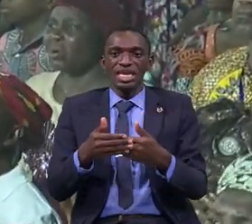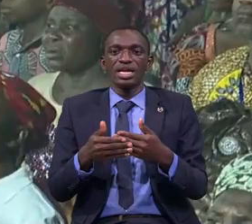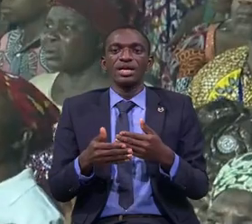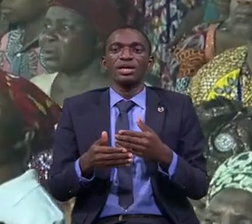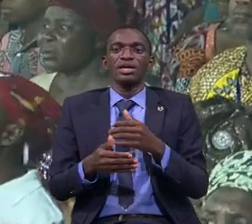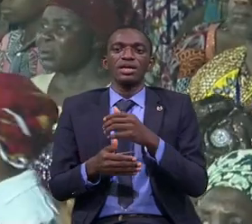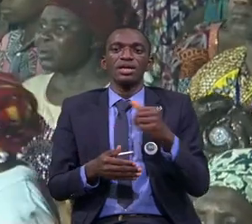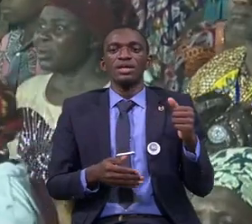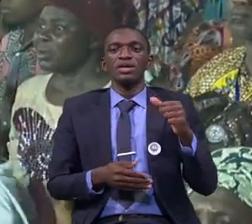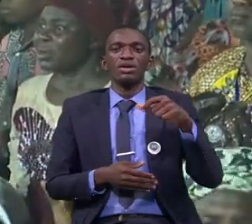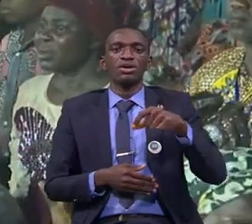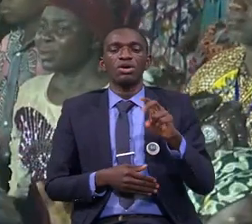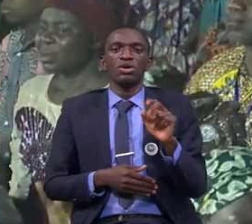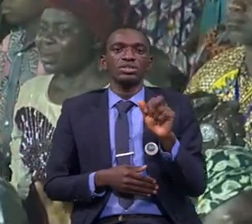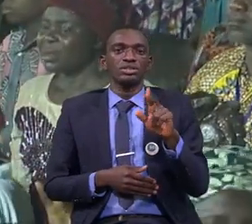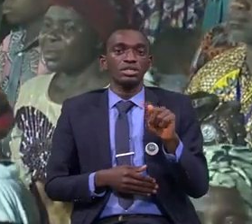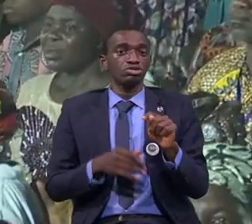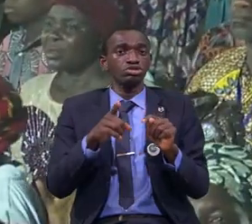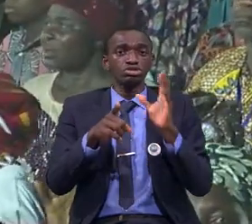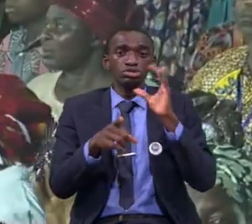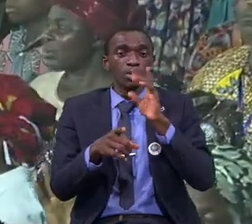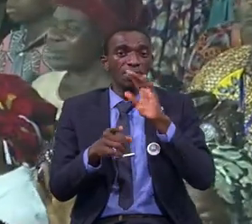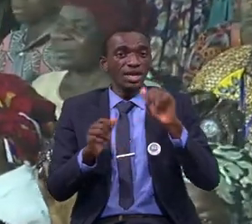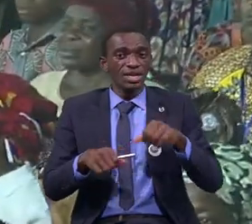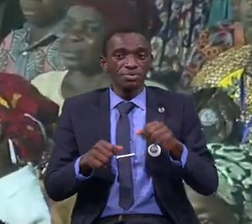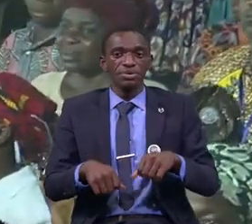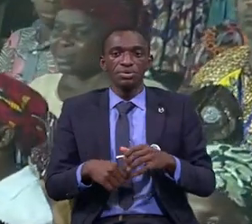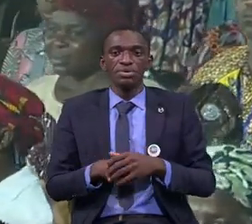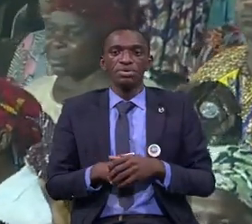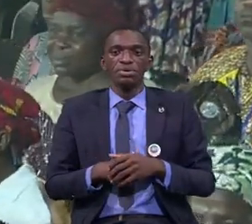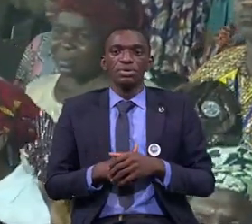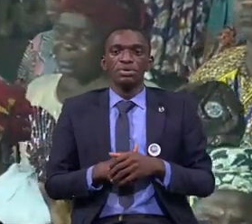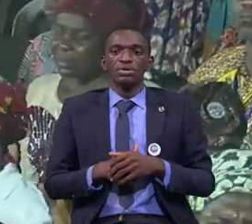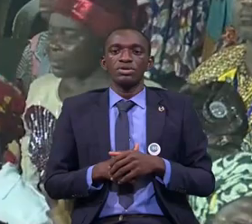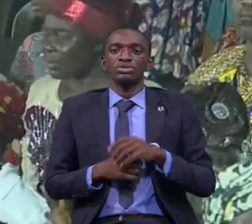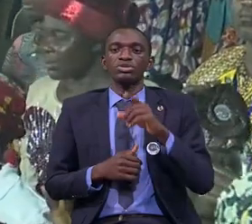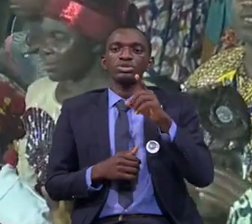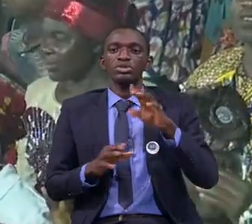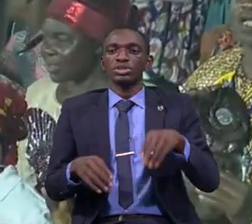you should be able to give us the name of that quarter.